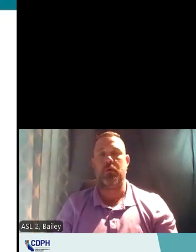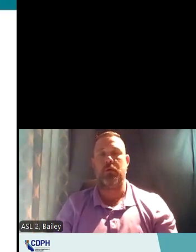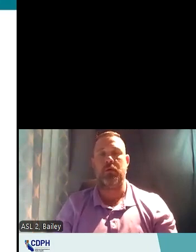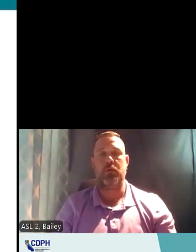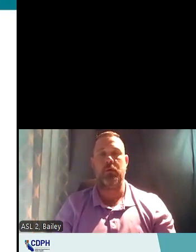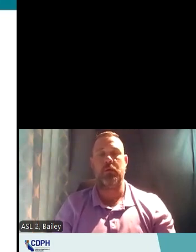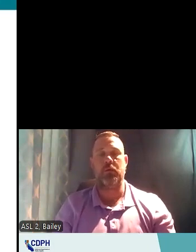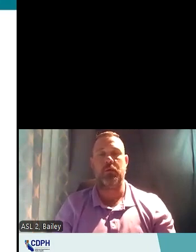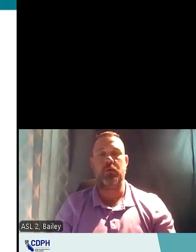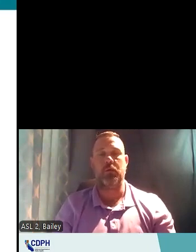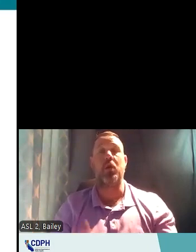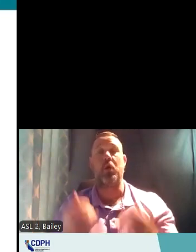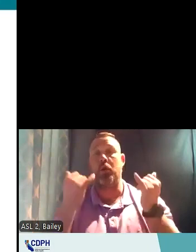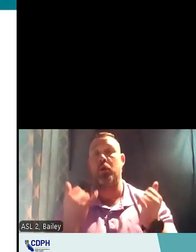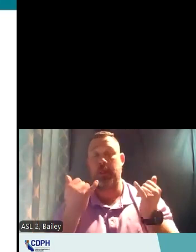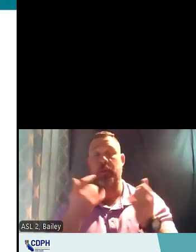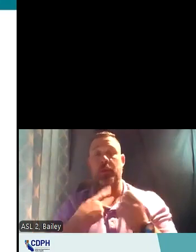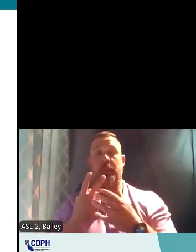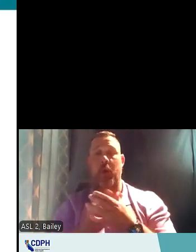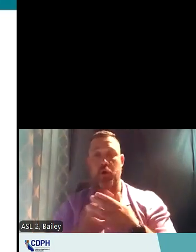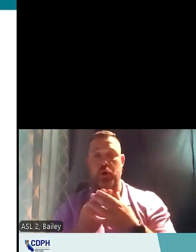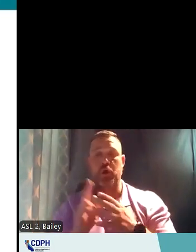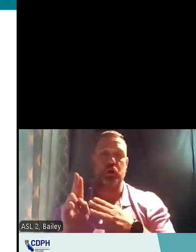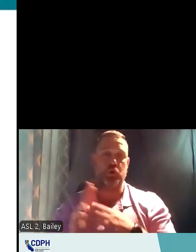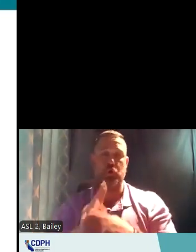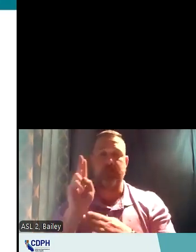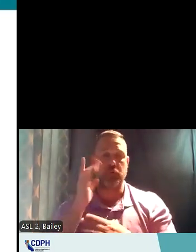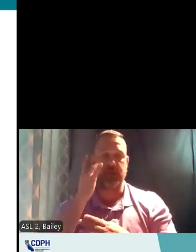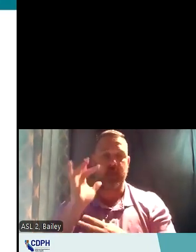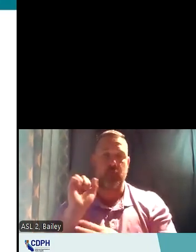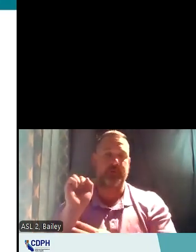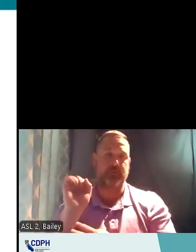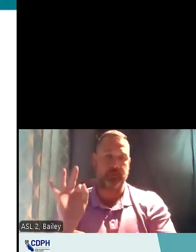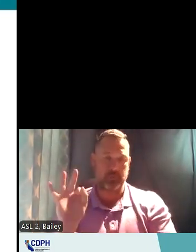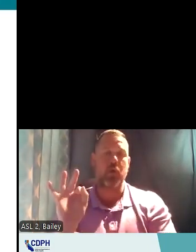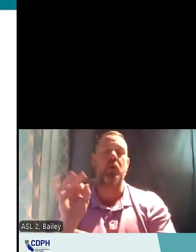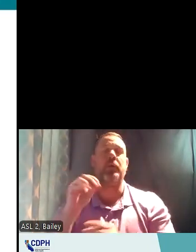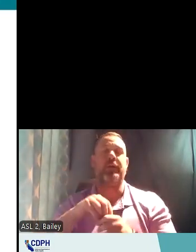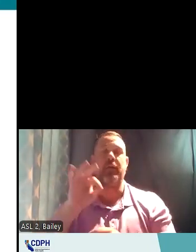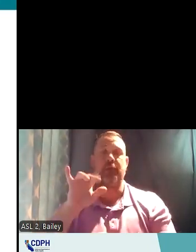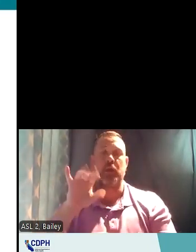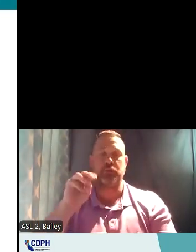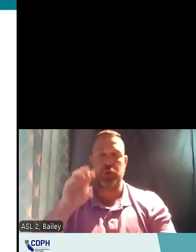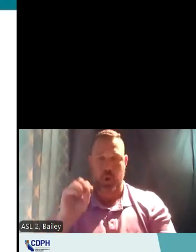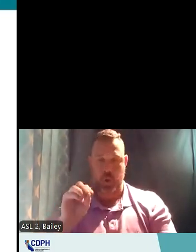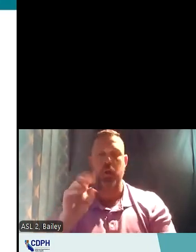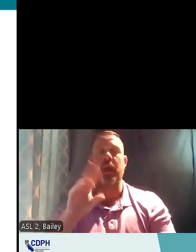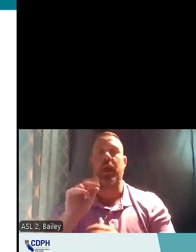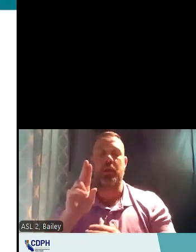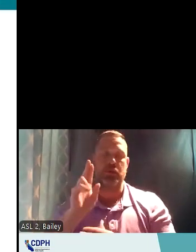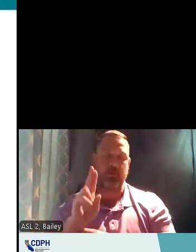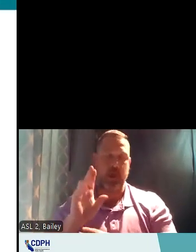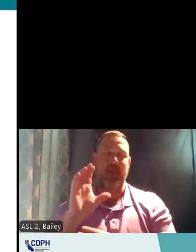We are currently partnering with the University of California, San Francisco in Fresno and the University of